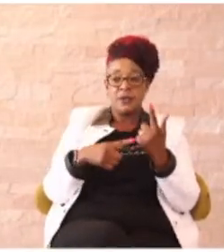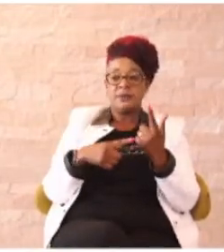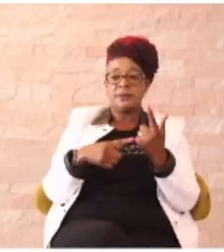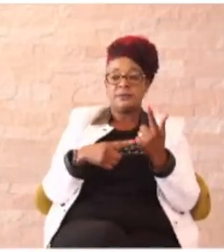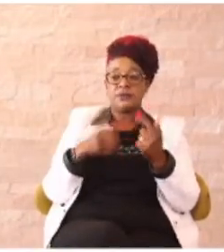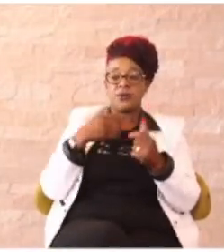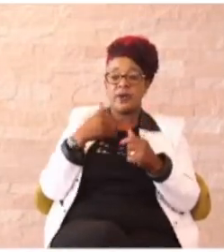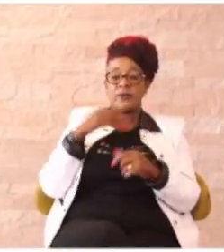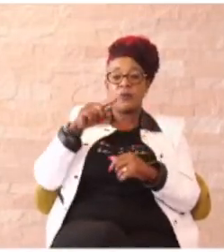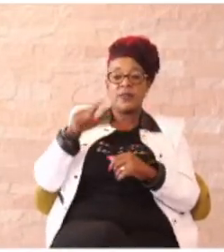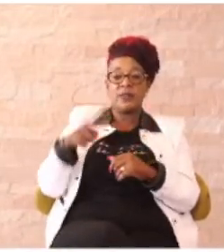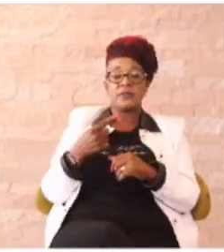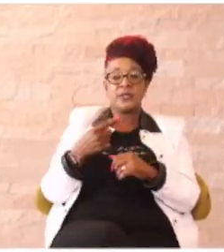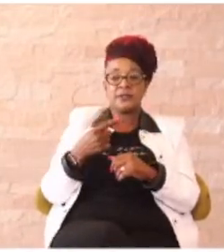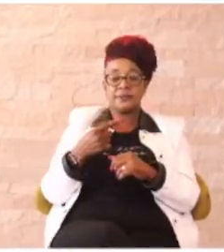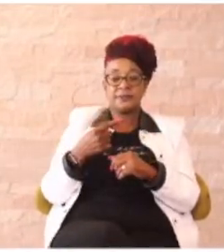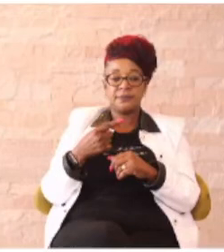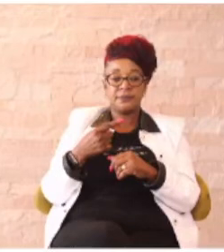1,000.